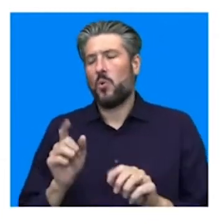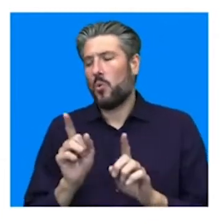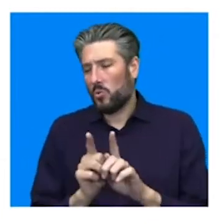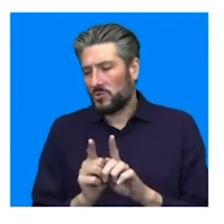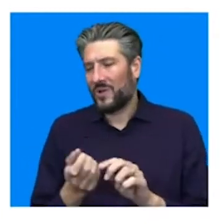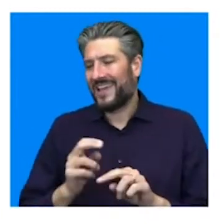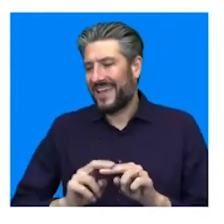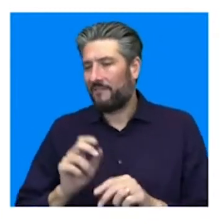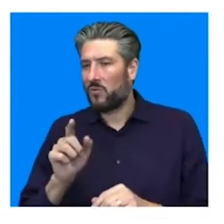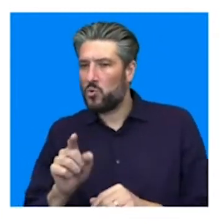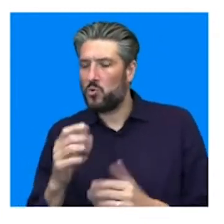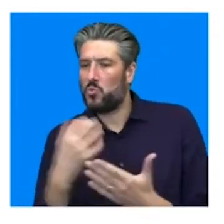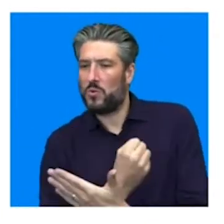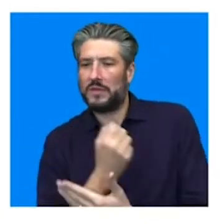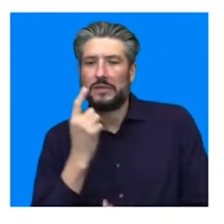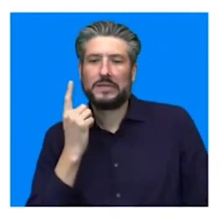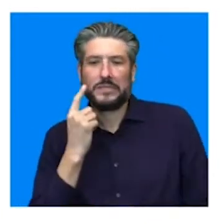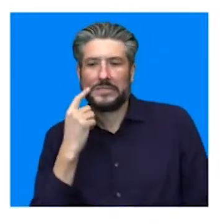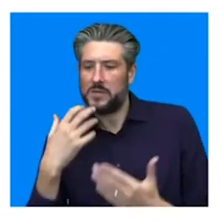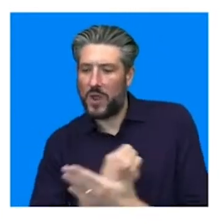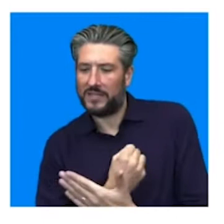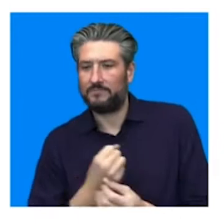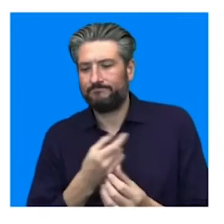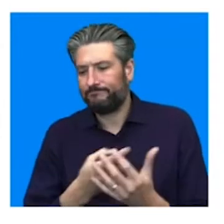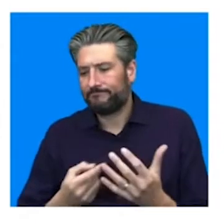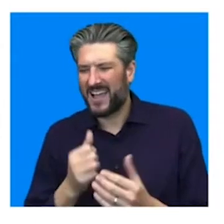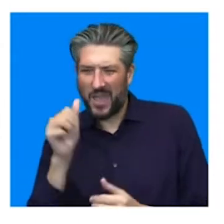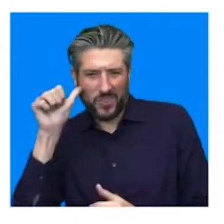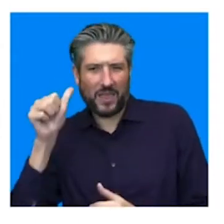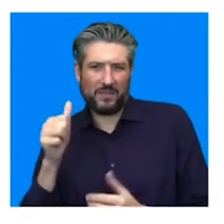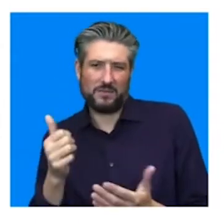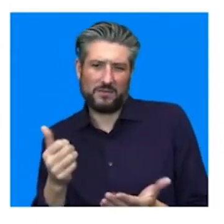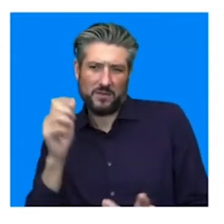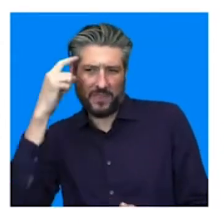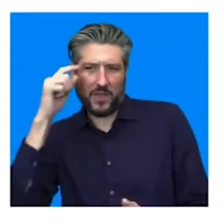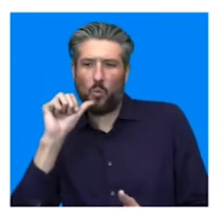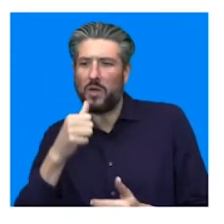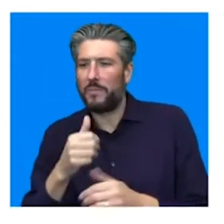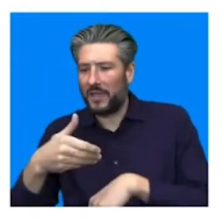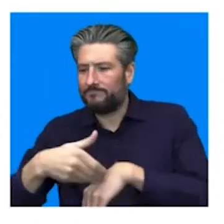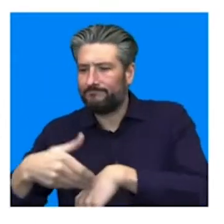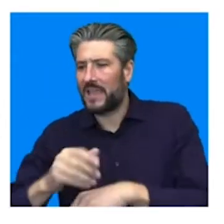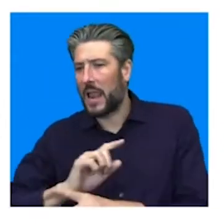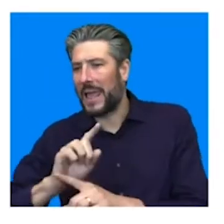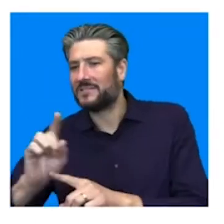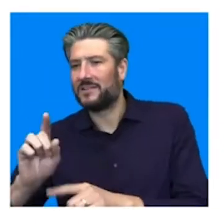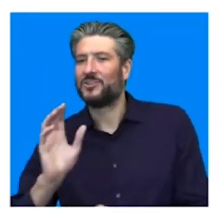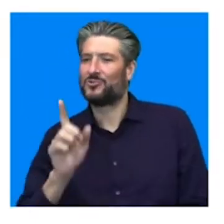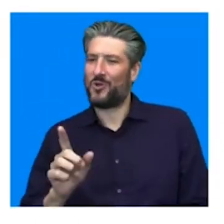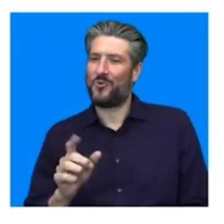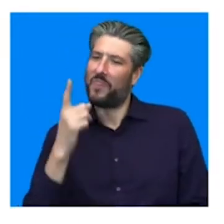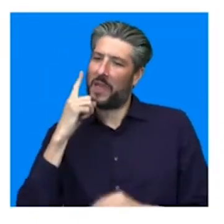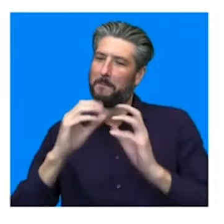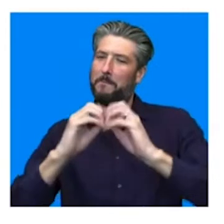your long-term goals. That's really, really good advice. Thank you. I